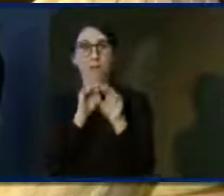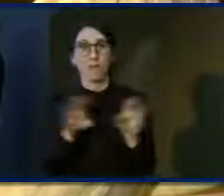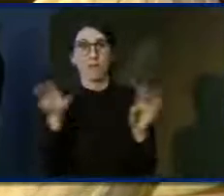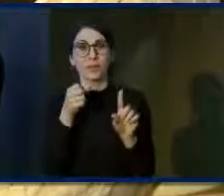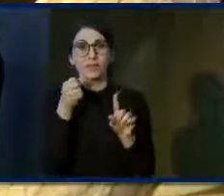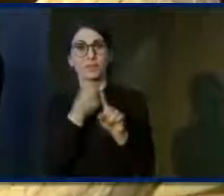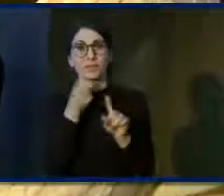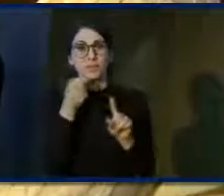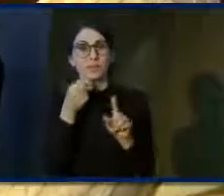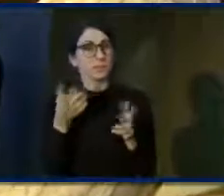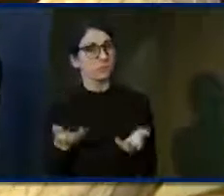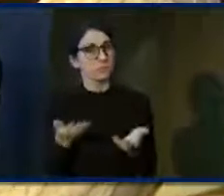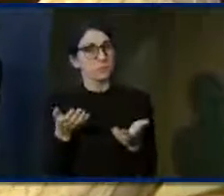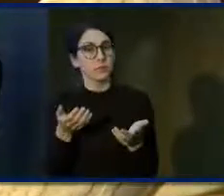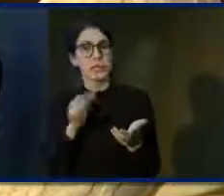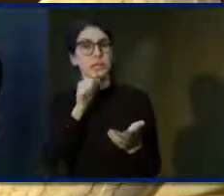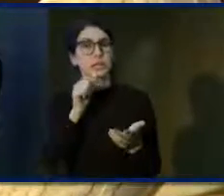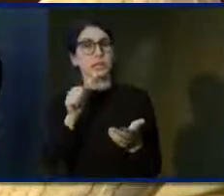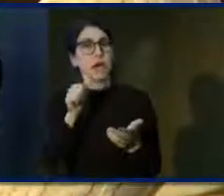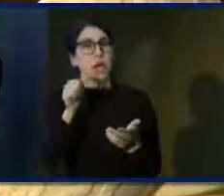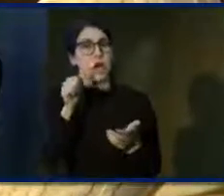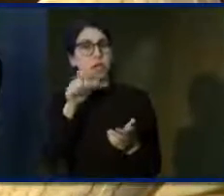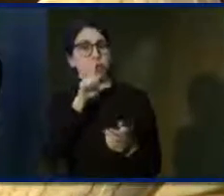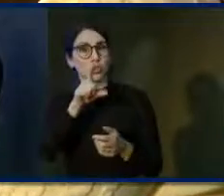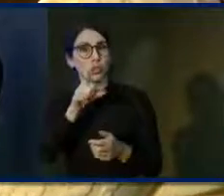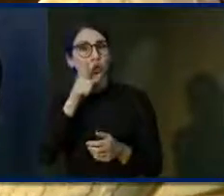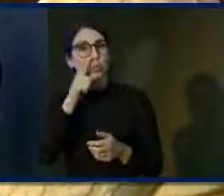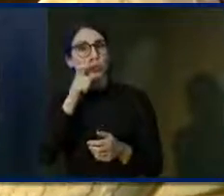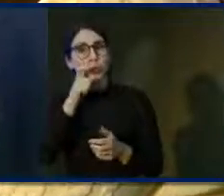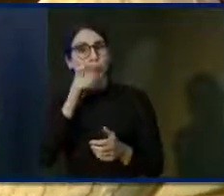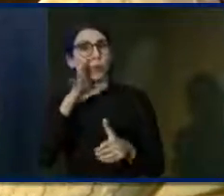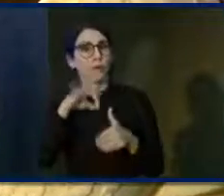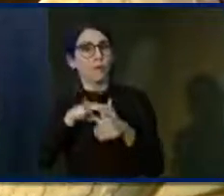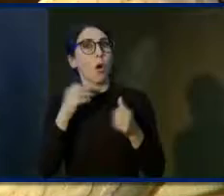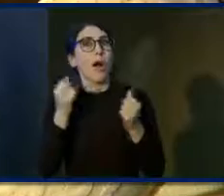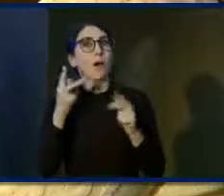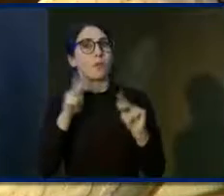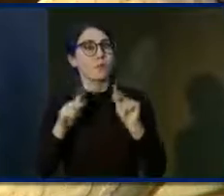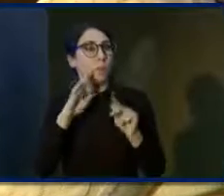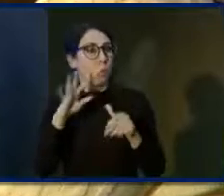that was going to happen. And there was a lot of activity and a lot of things that happened,